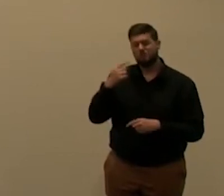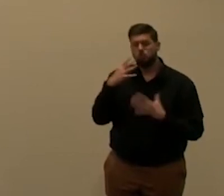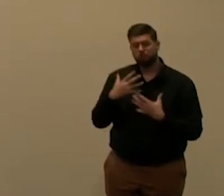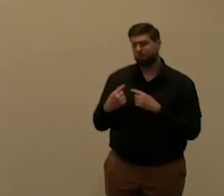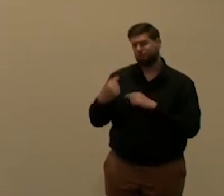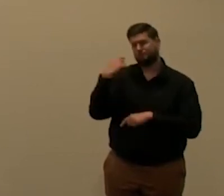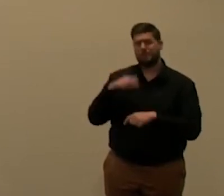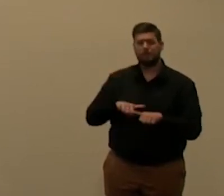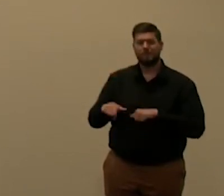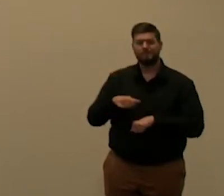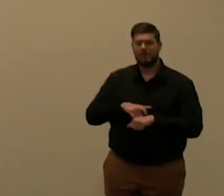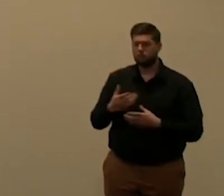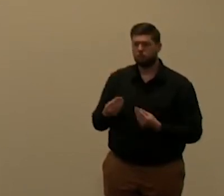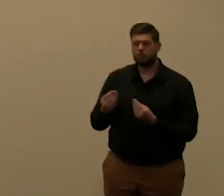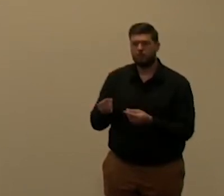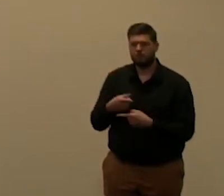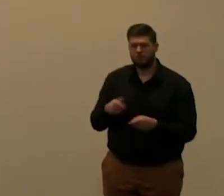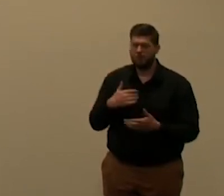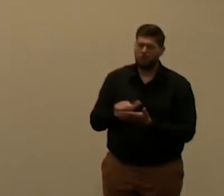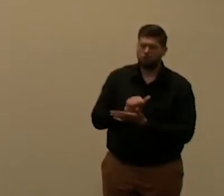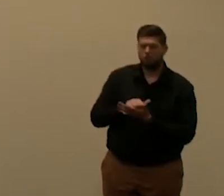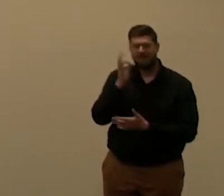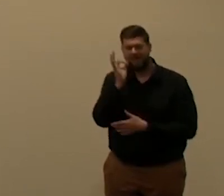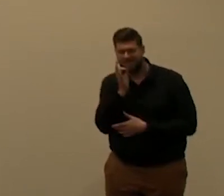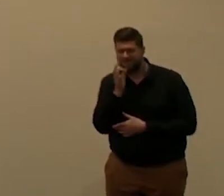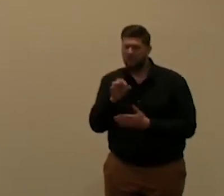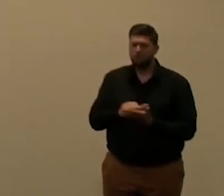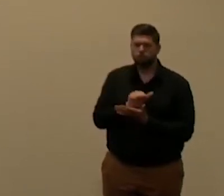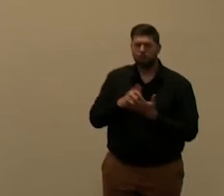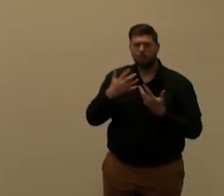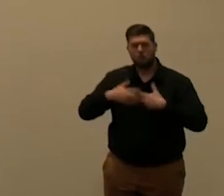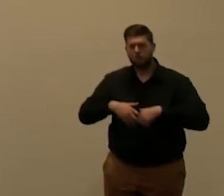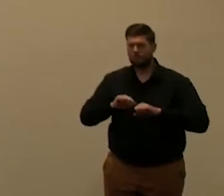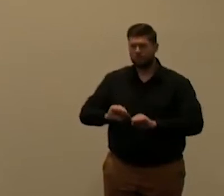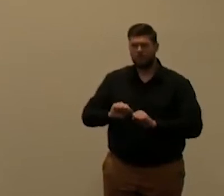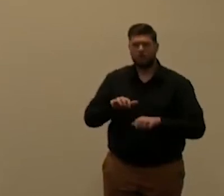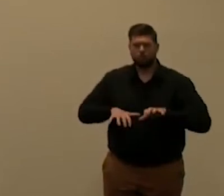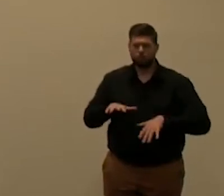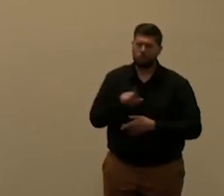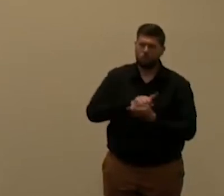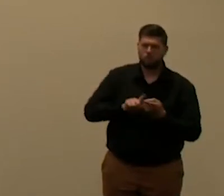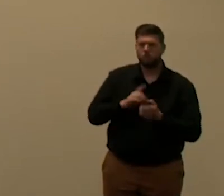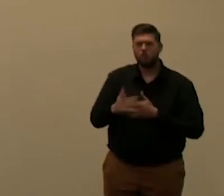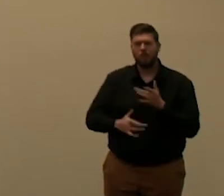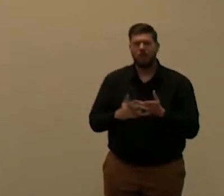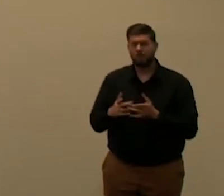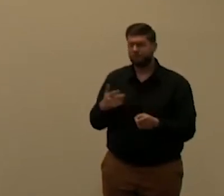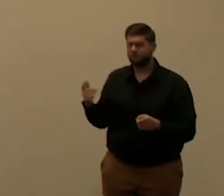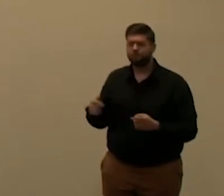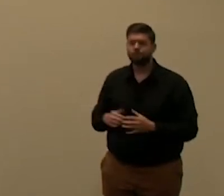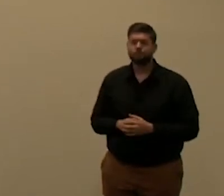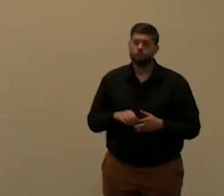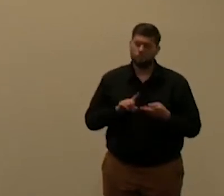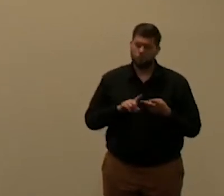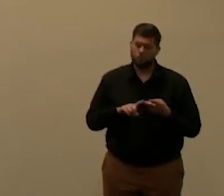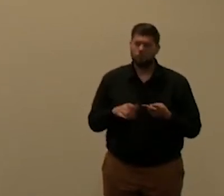example. Communicate your policies and track your meeting culture. I think that's very, very, very important. And